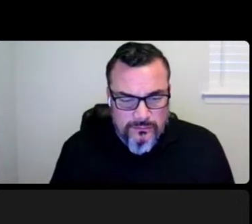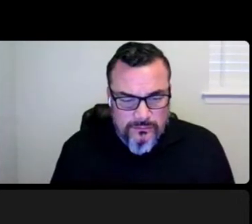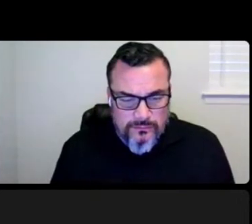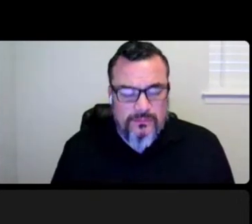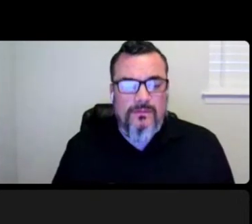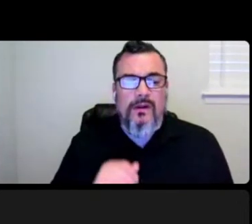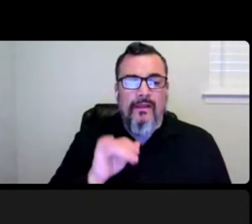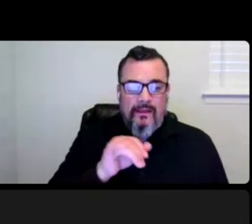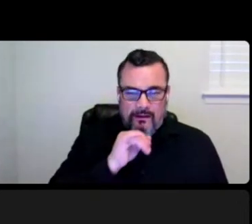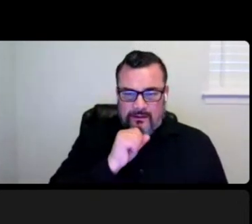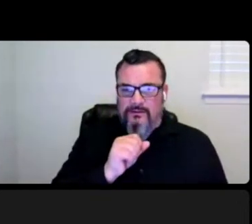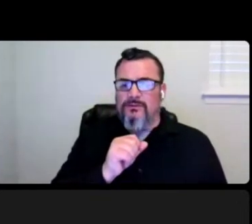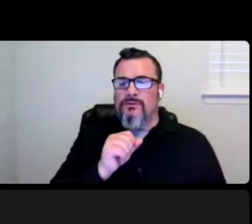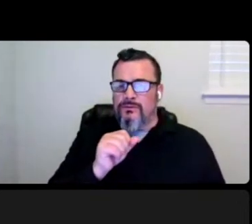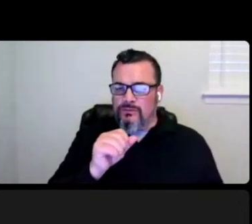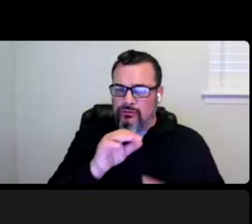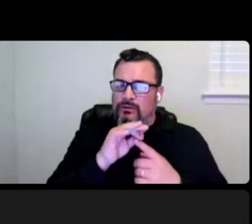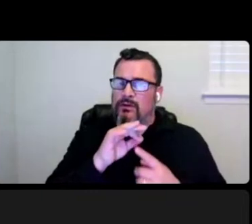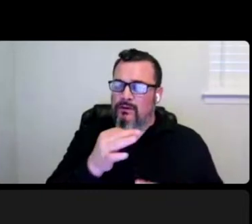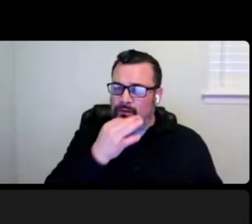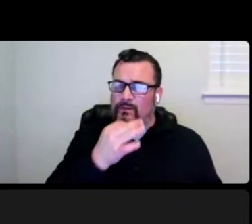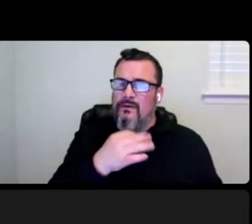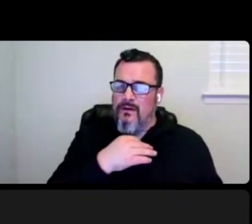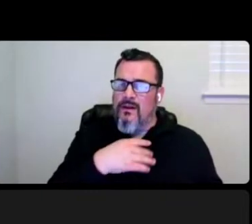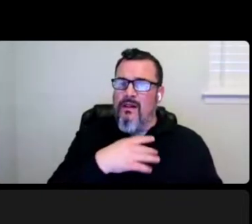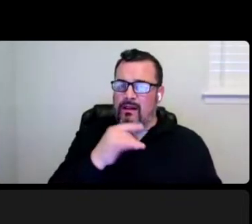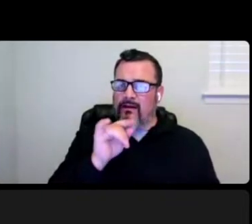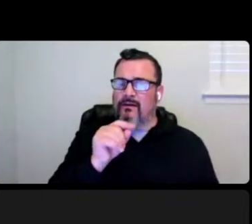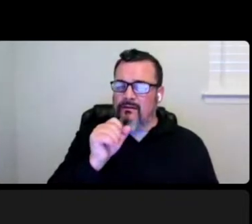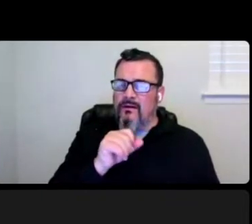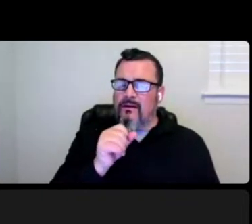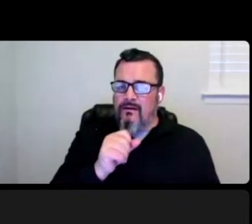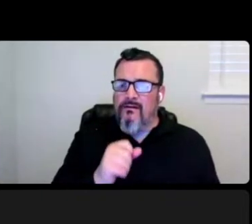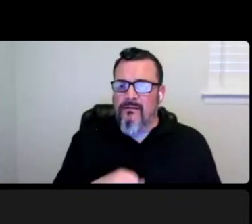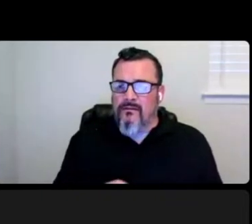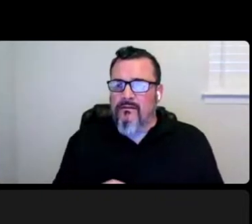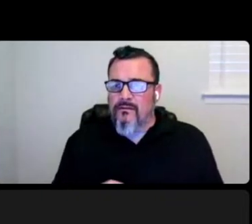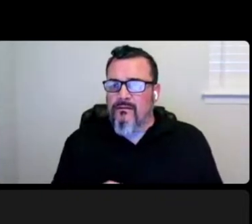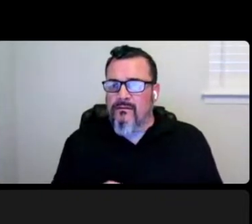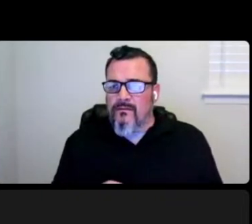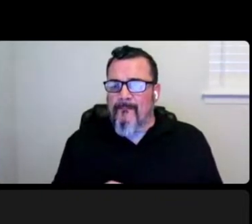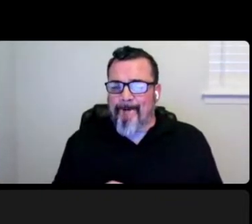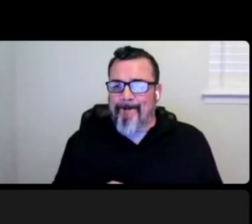That is unique. Yeah. I kind of like it. Yeah.